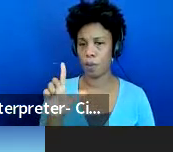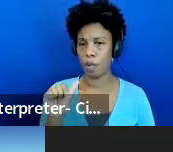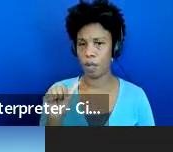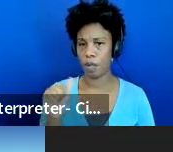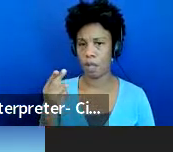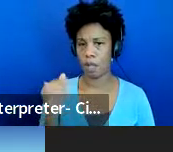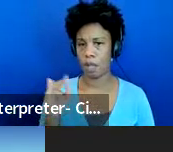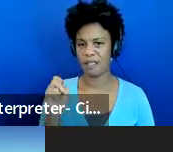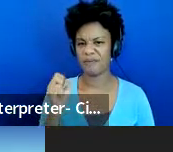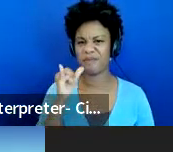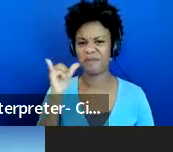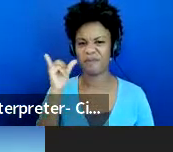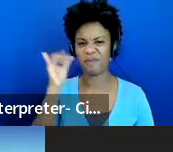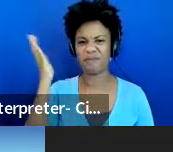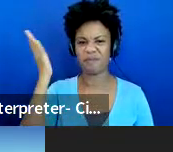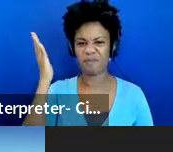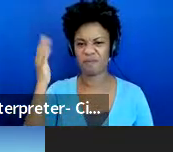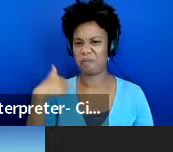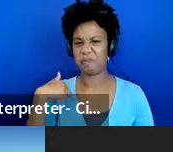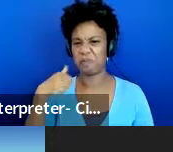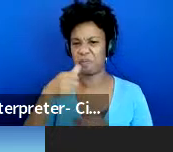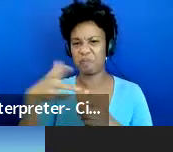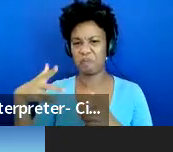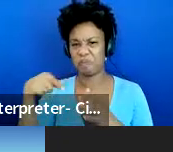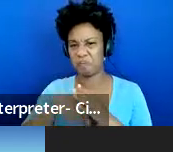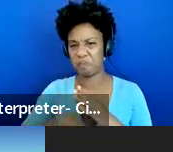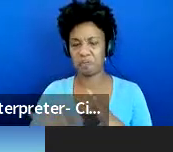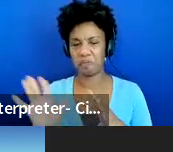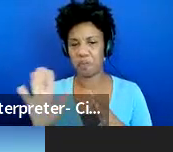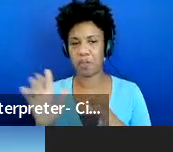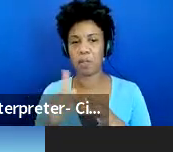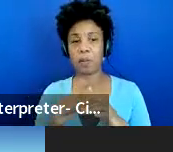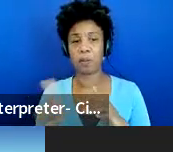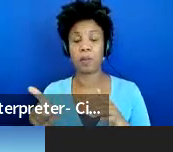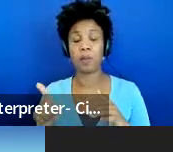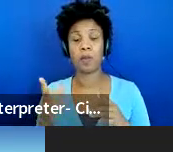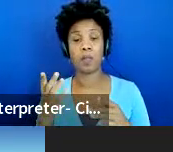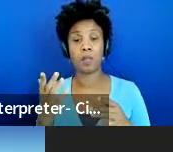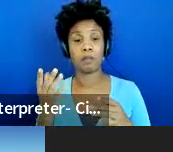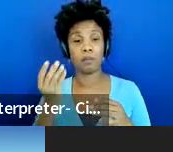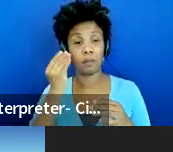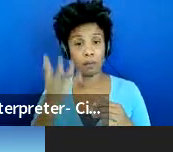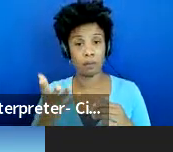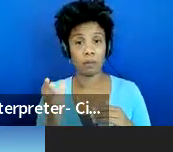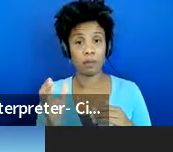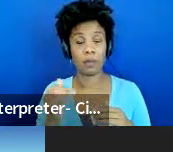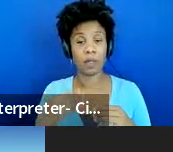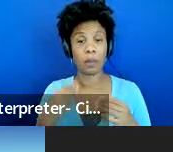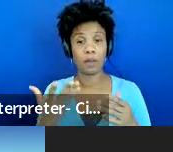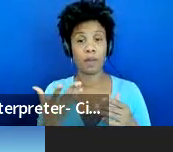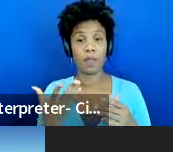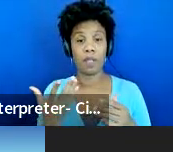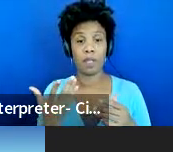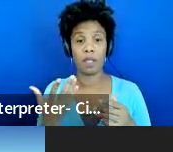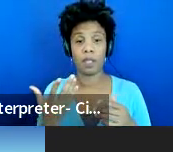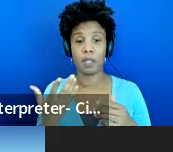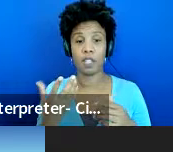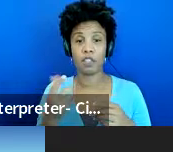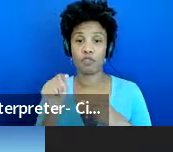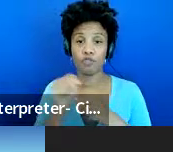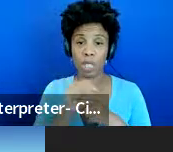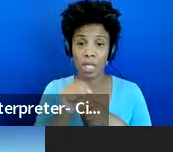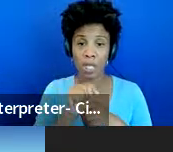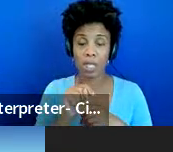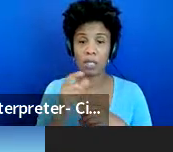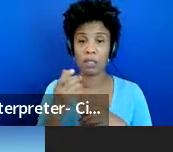so I'm not going to go into that. But also of note is the fact that they do provide livelihood services to persons with